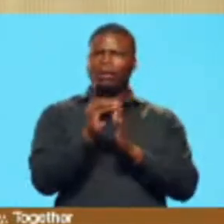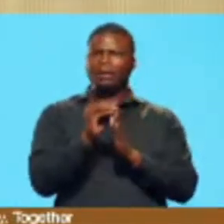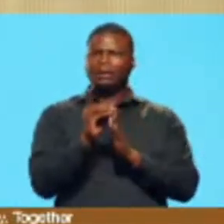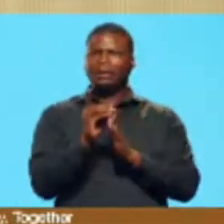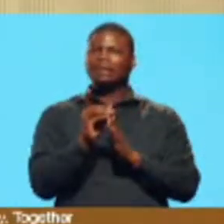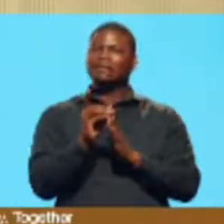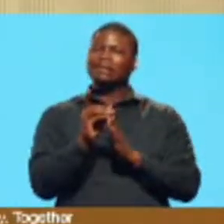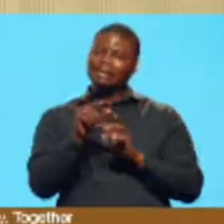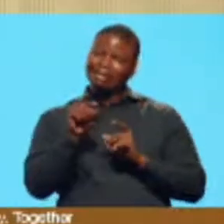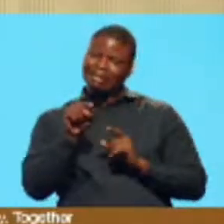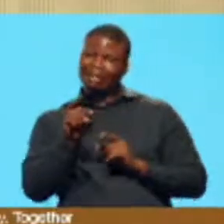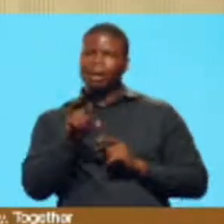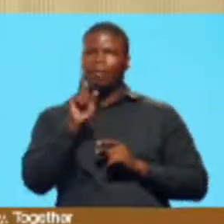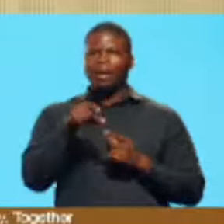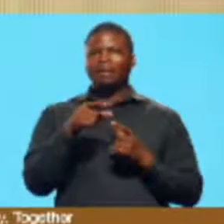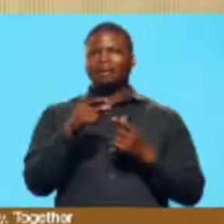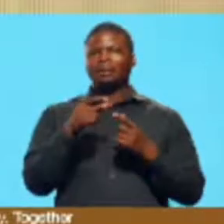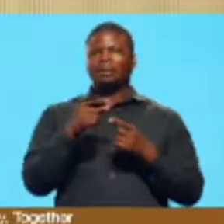needs to be attended